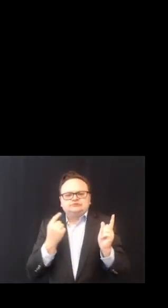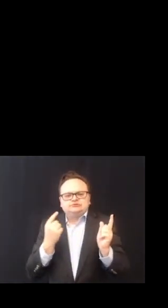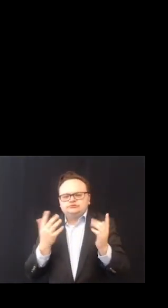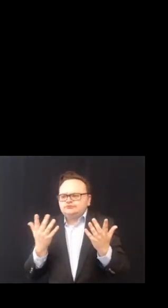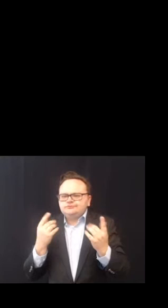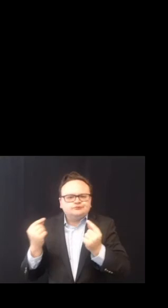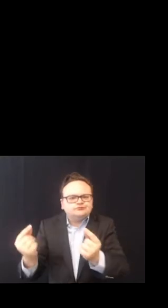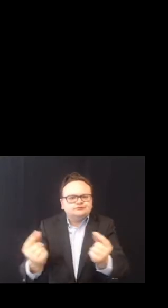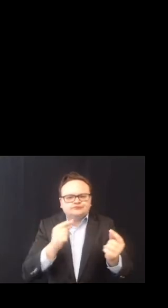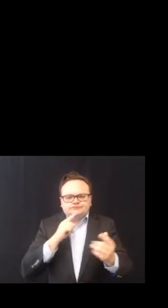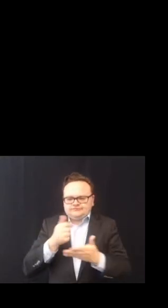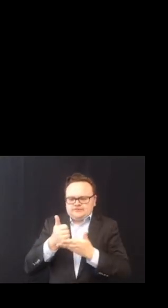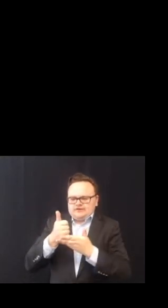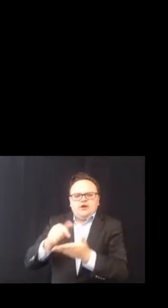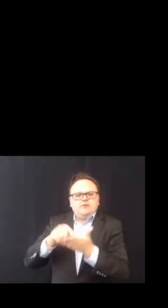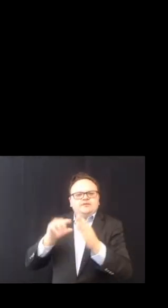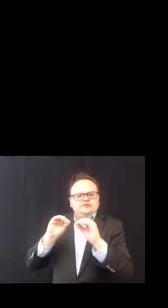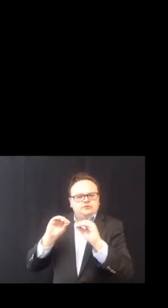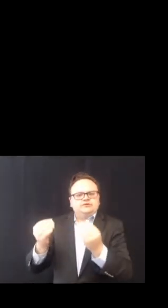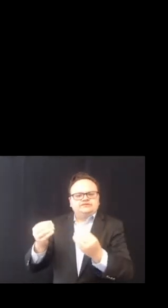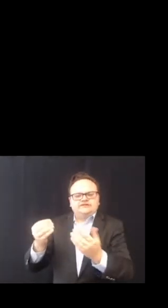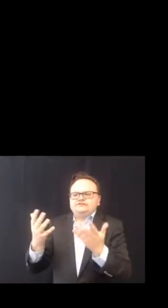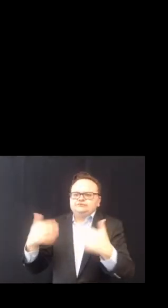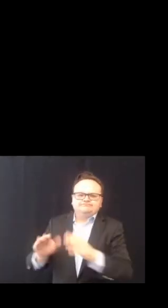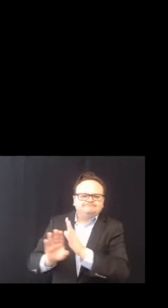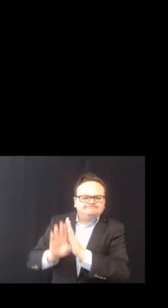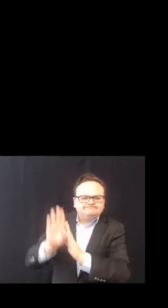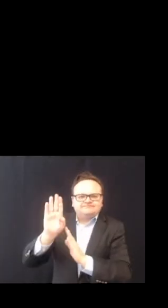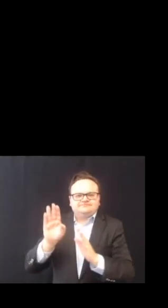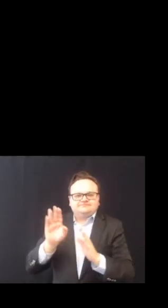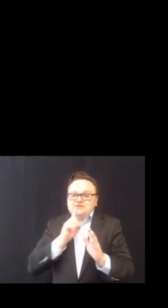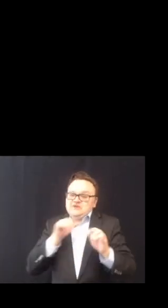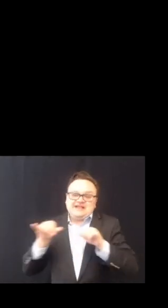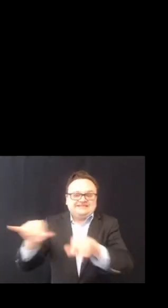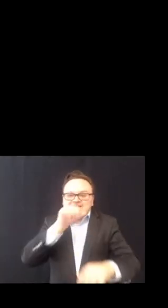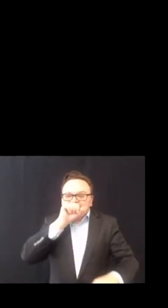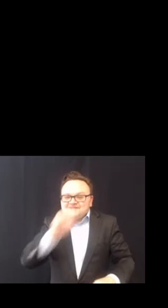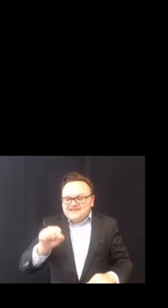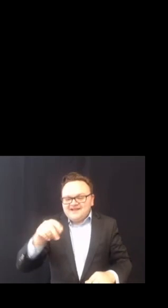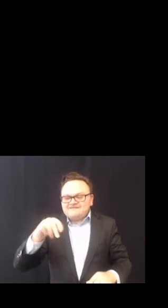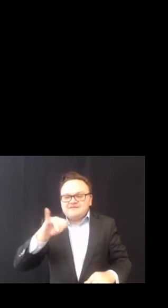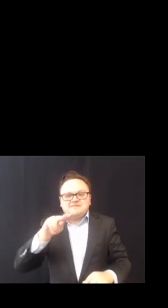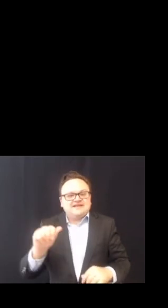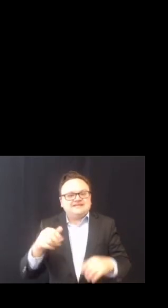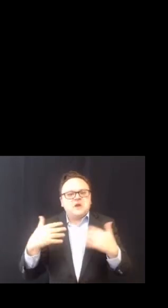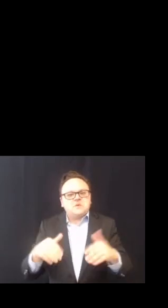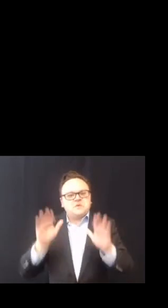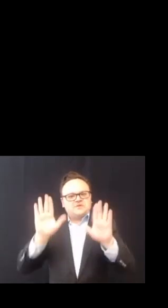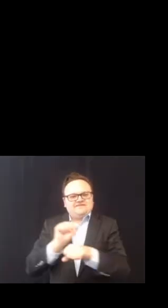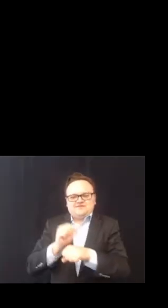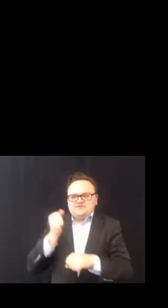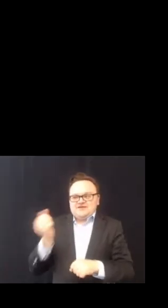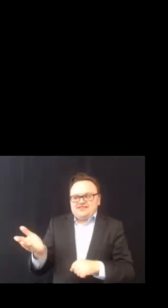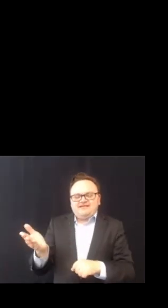much to this organization. And you know, we all love pizza, so what a wonderful place to work. They also